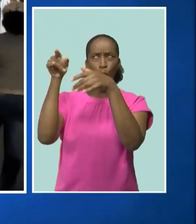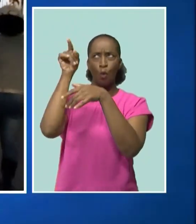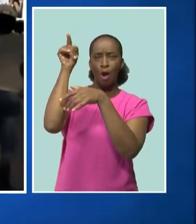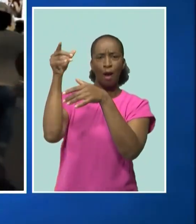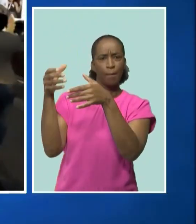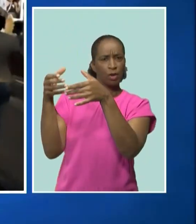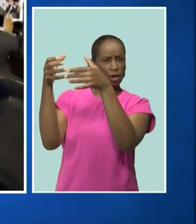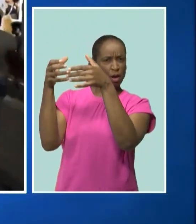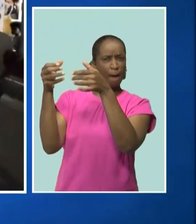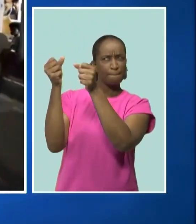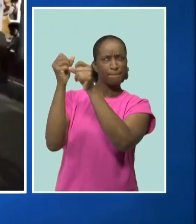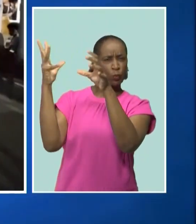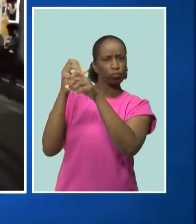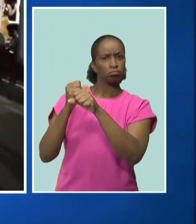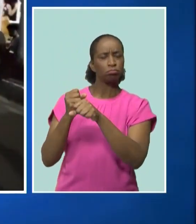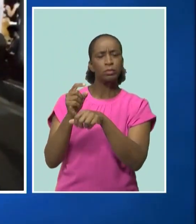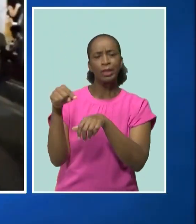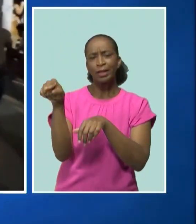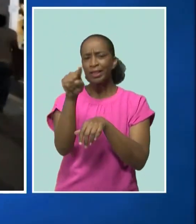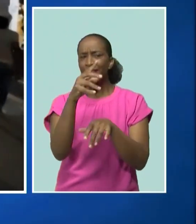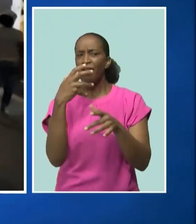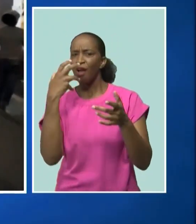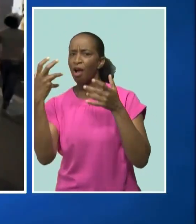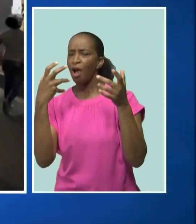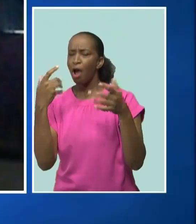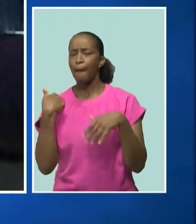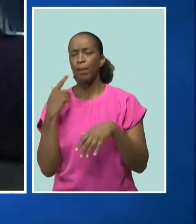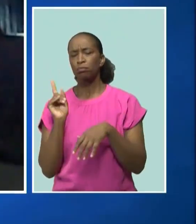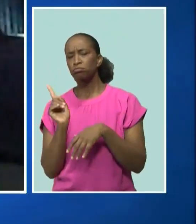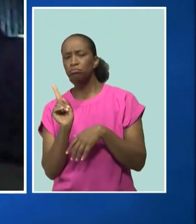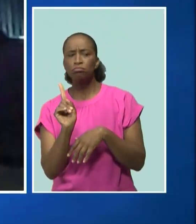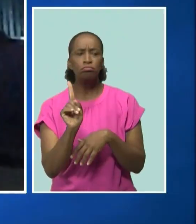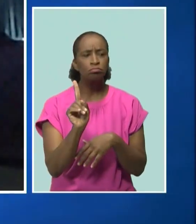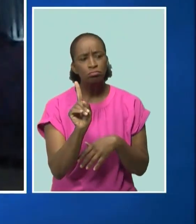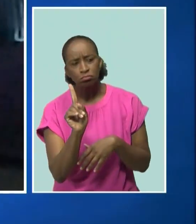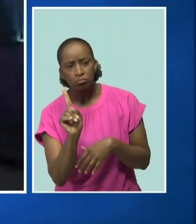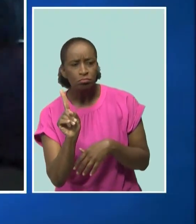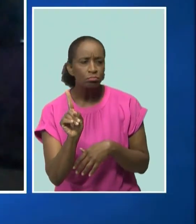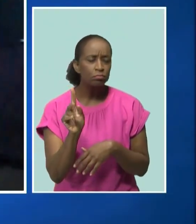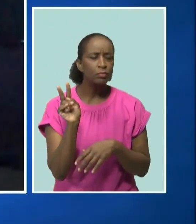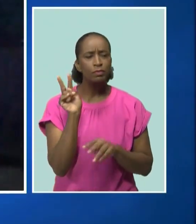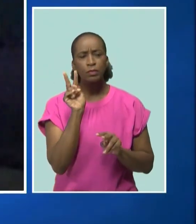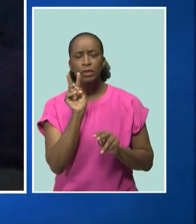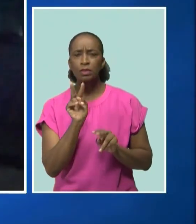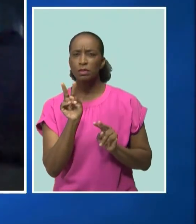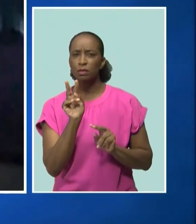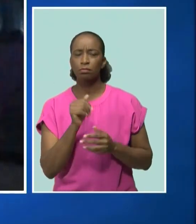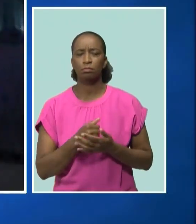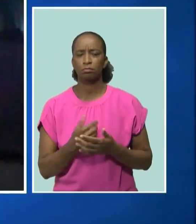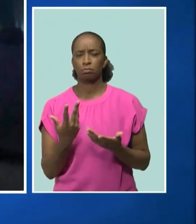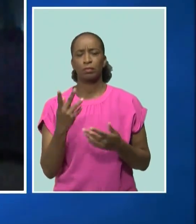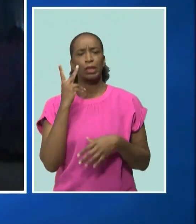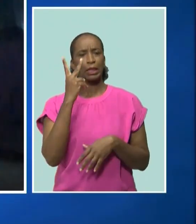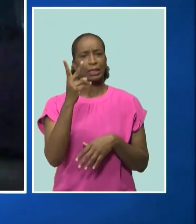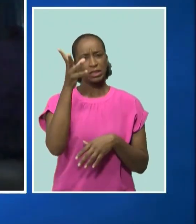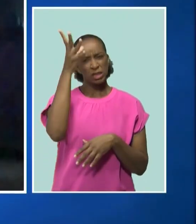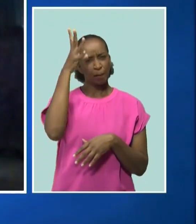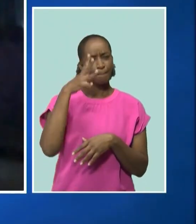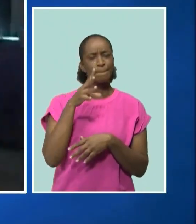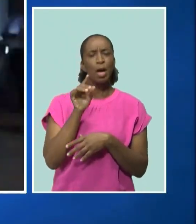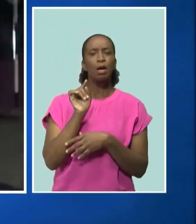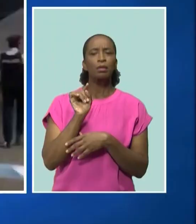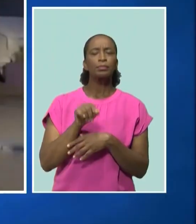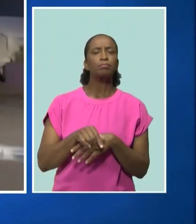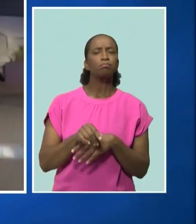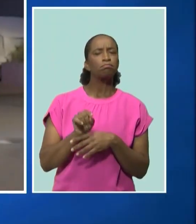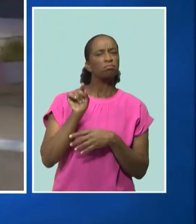the cries of outside, it drew me to the door. And in coming to the door, I see a man down in the back. I came